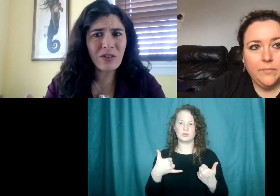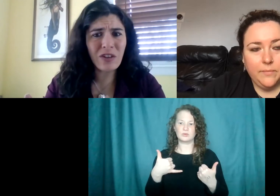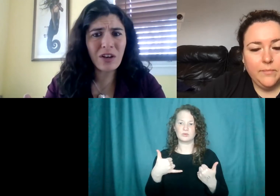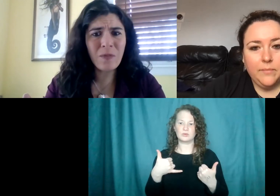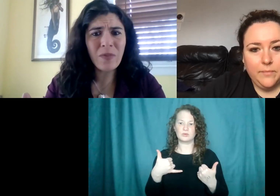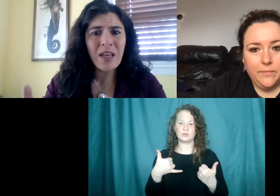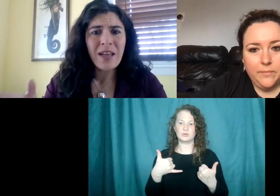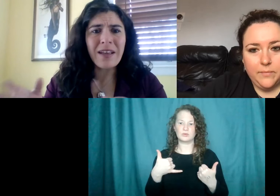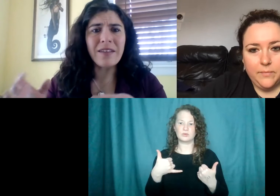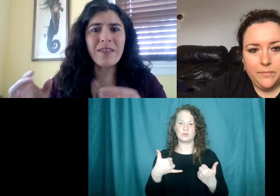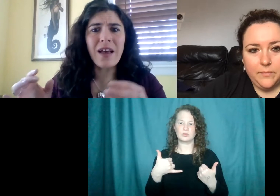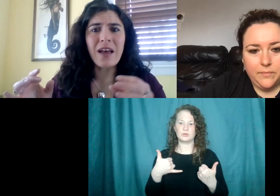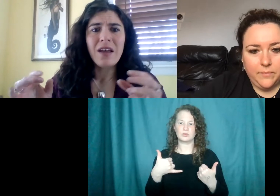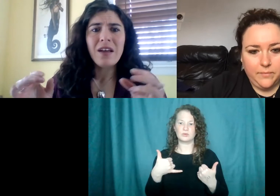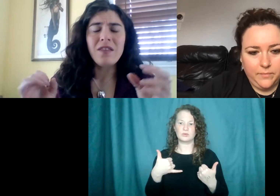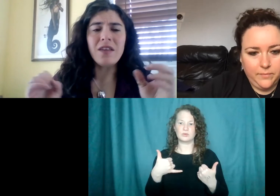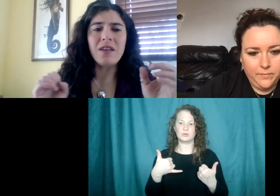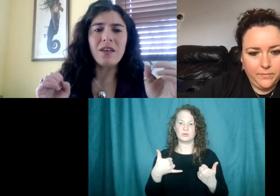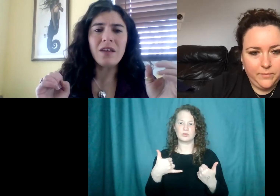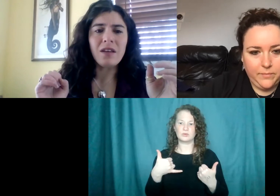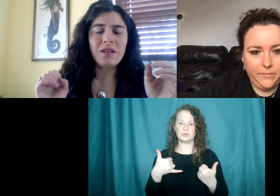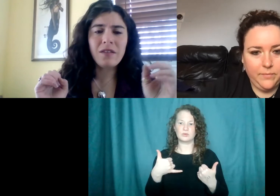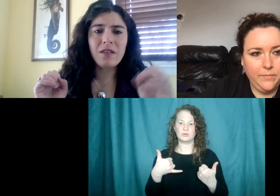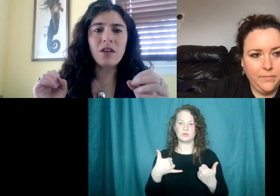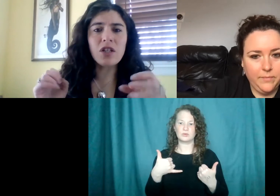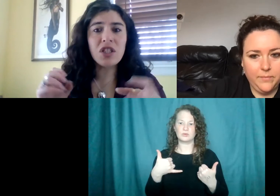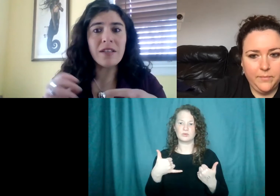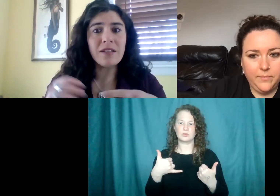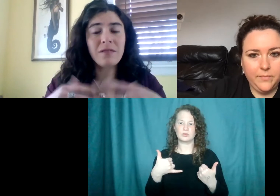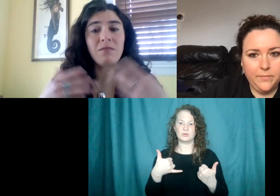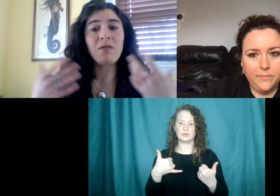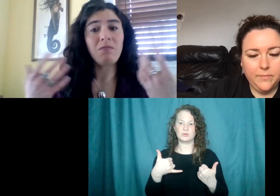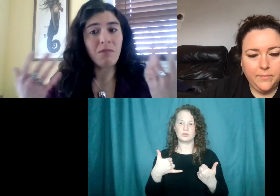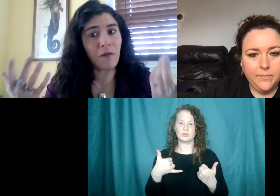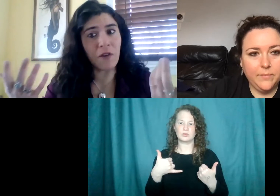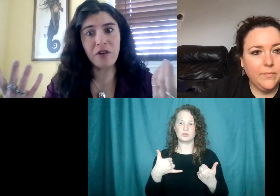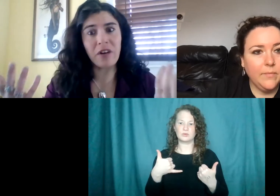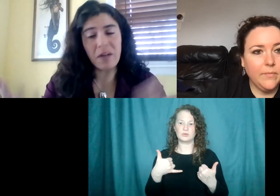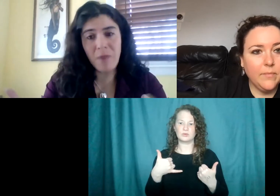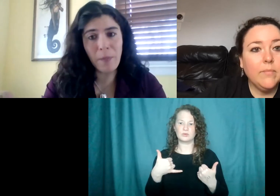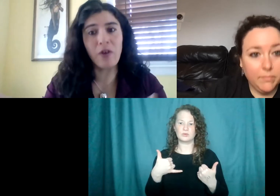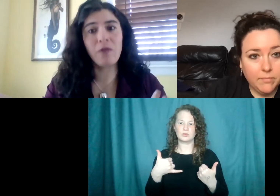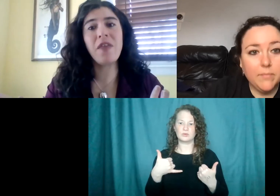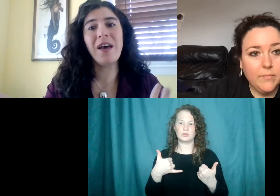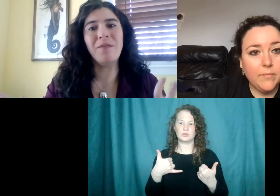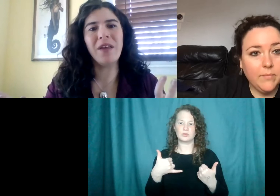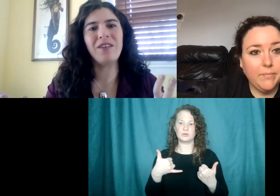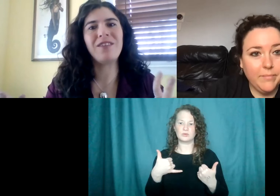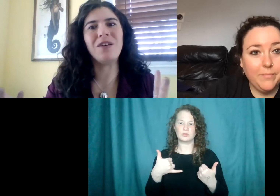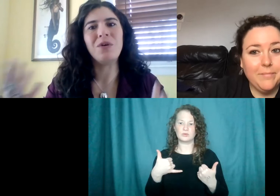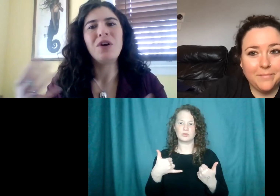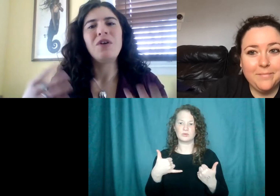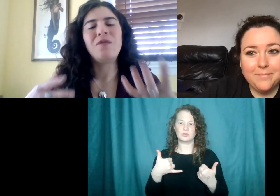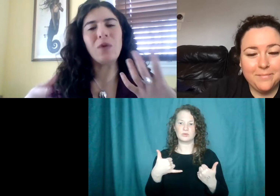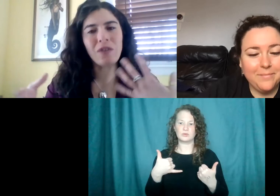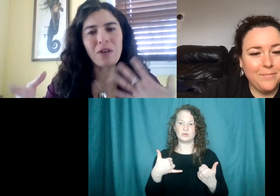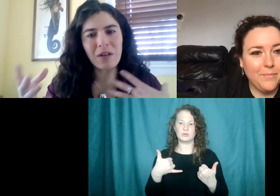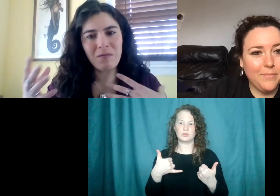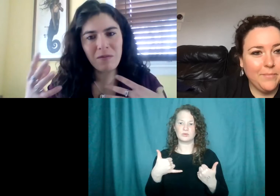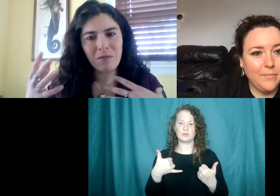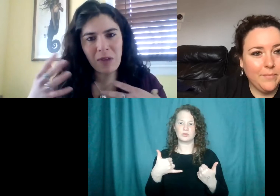70s or so is that the sea urchins, a fishery appeared for them. And so